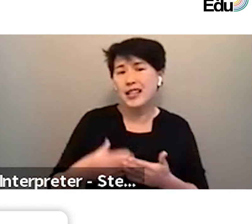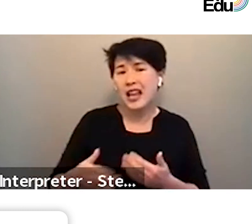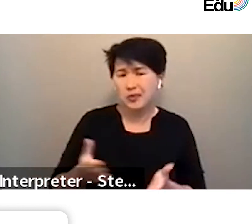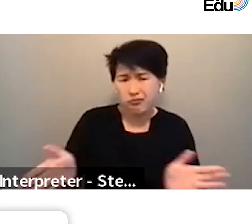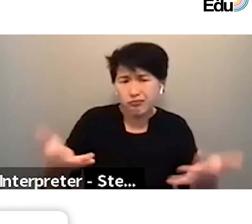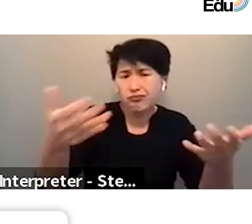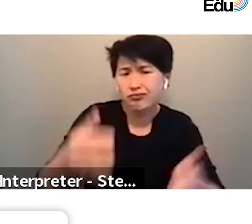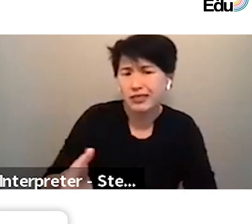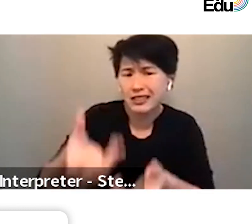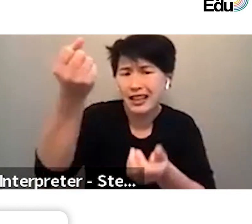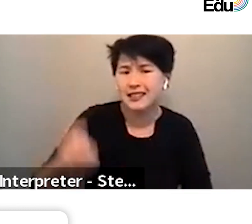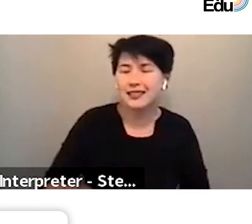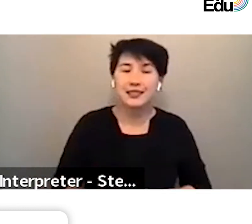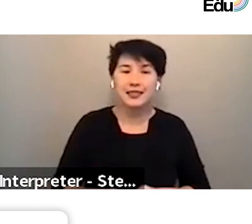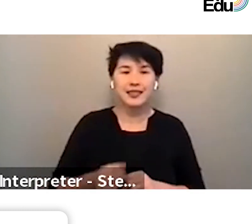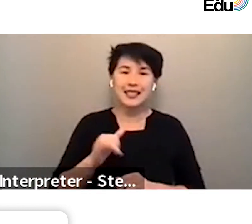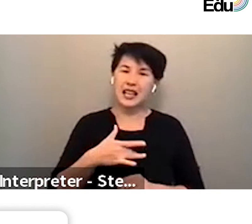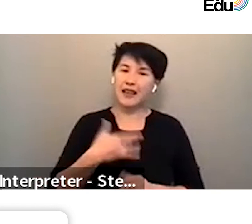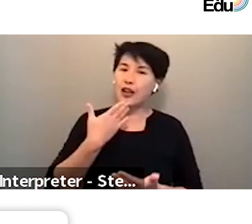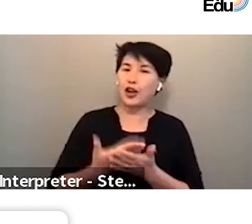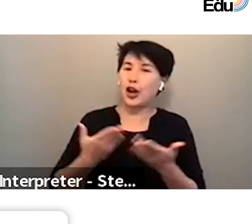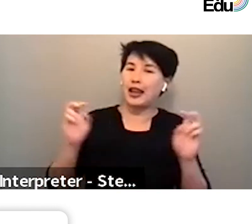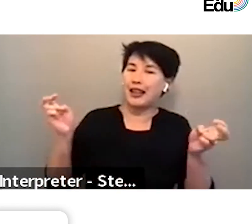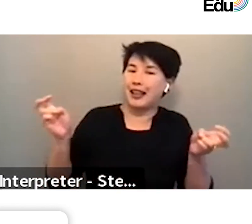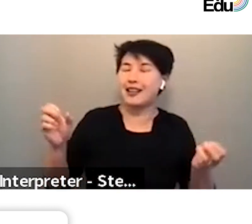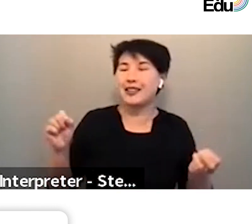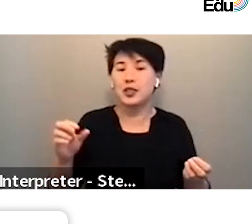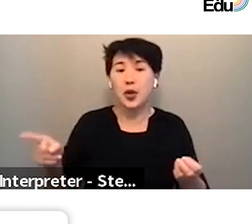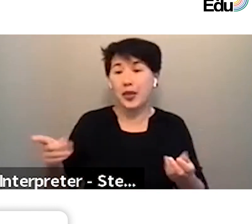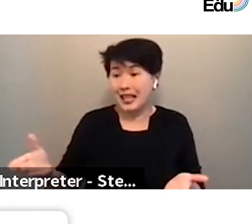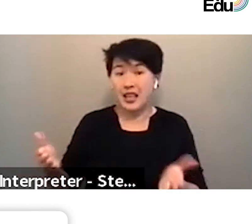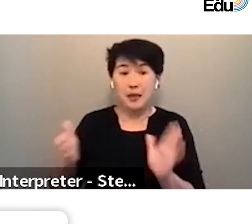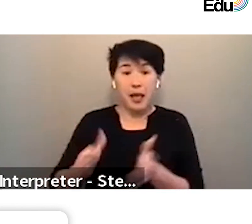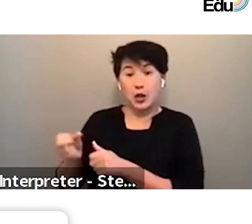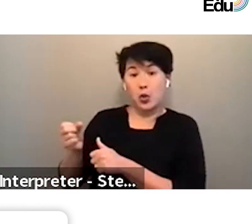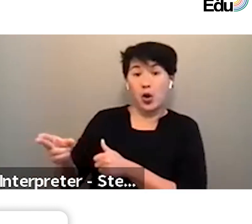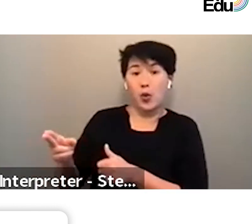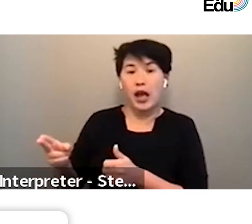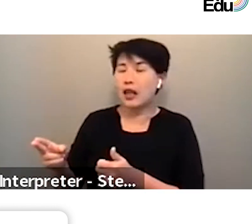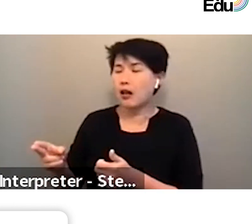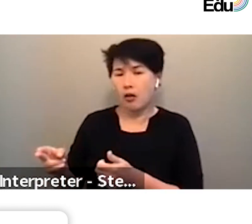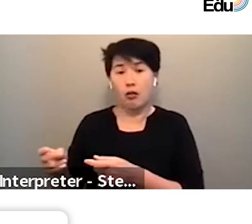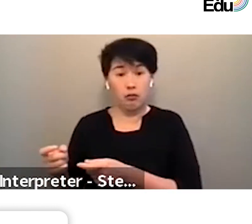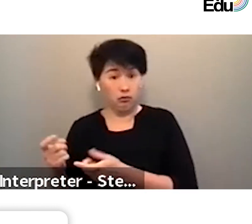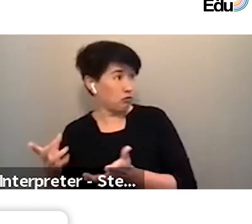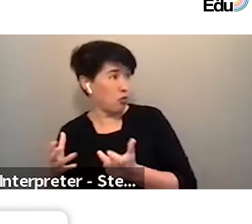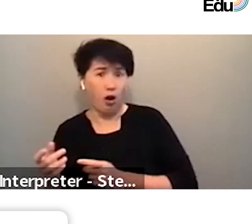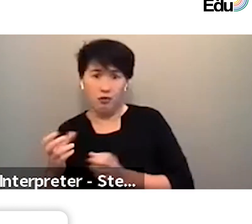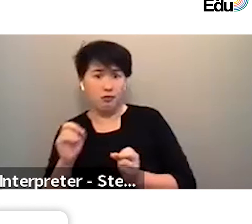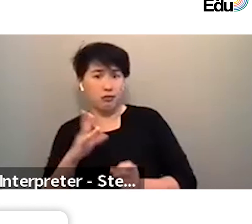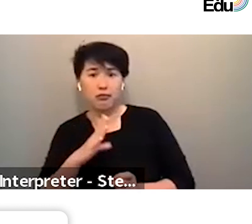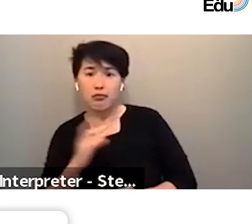like, like a feel good thing where they're able to like discard these things and like give it a new life. And it's just,